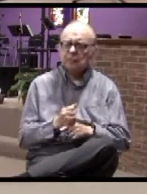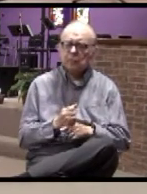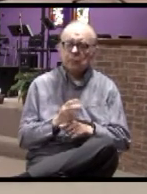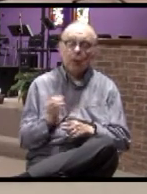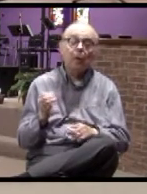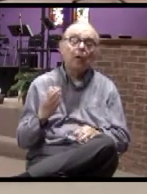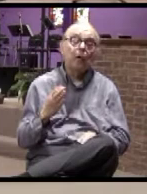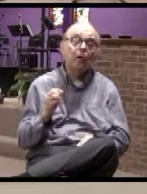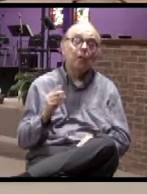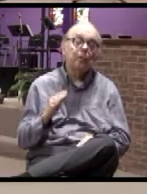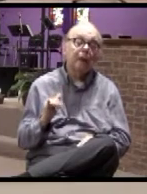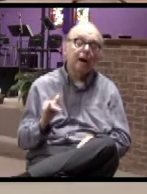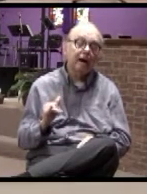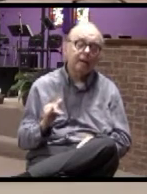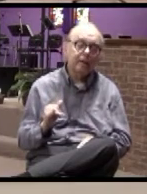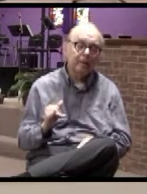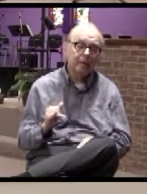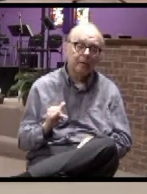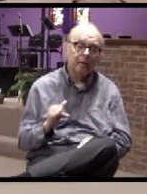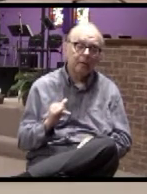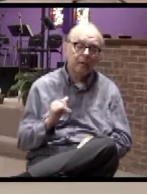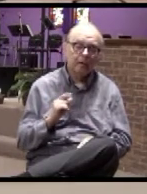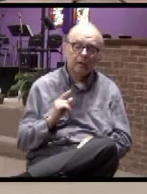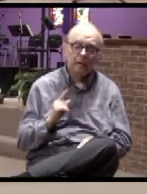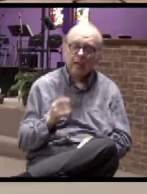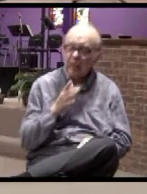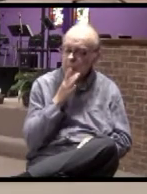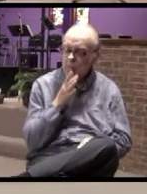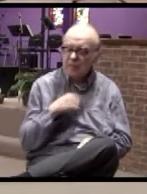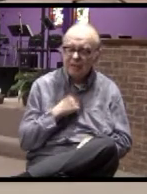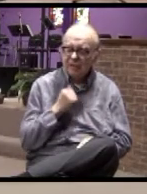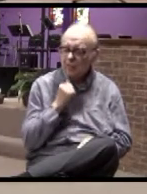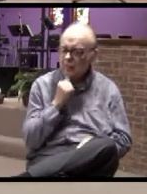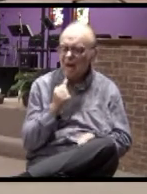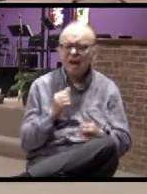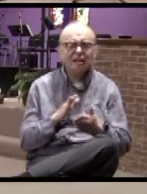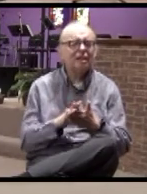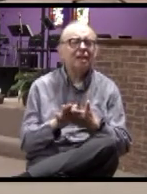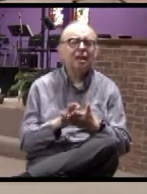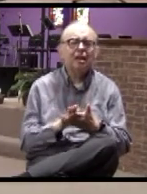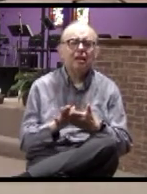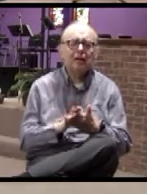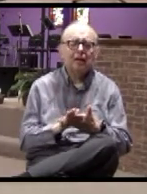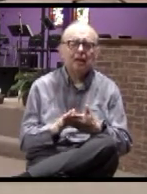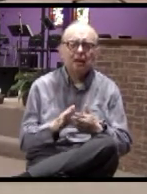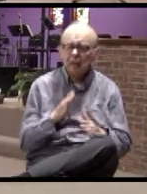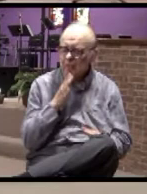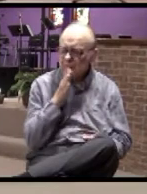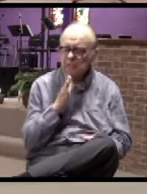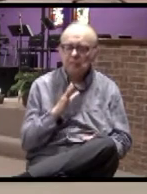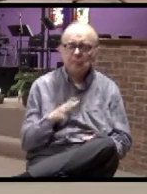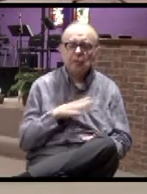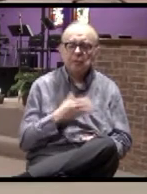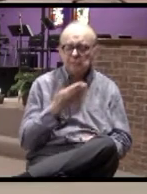my, she is so unkempt. She